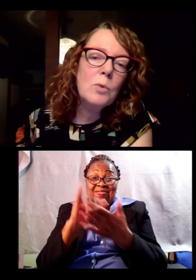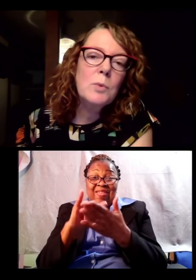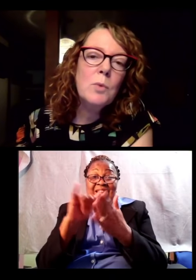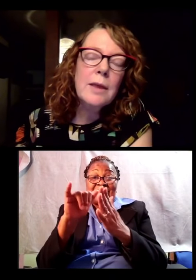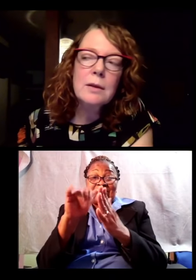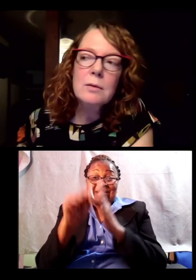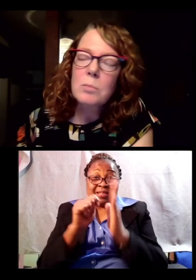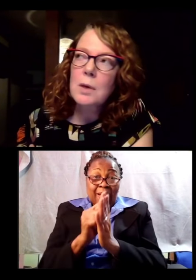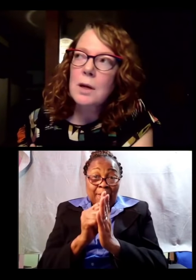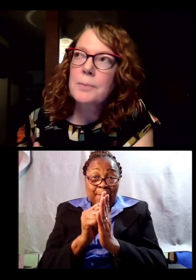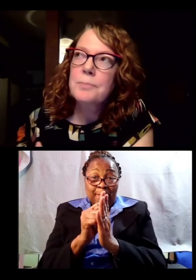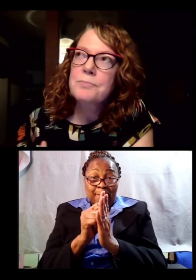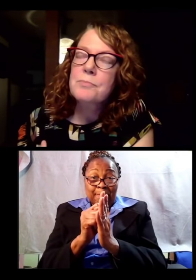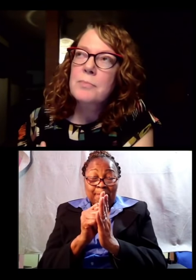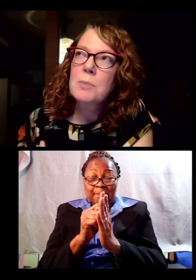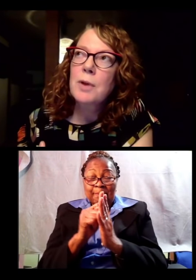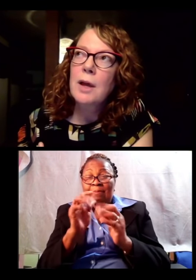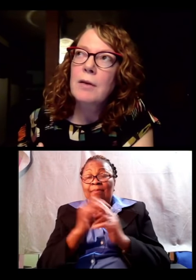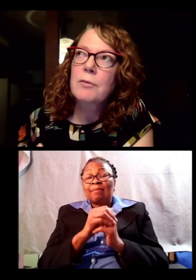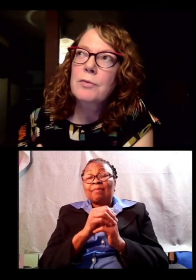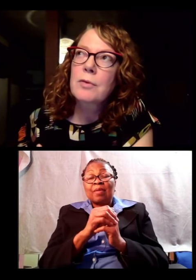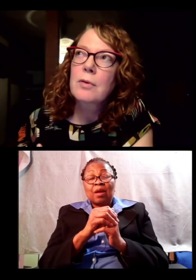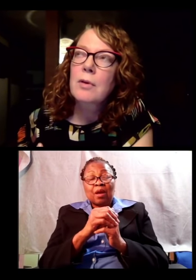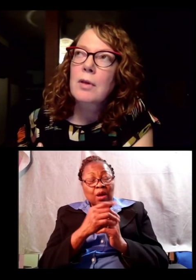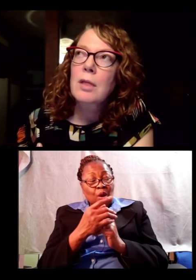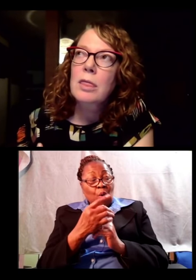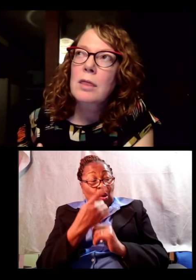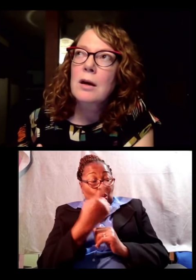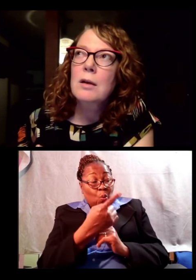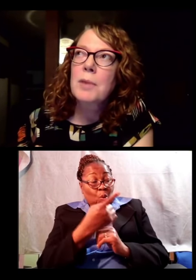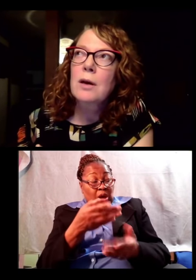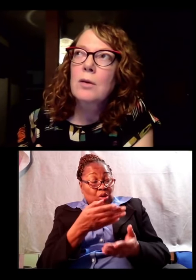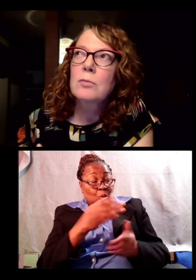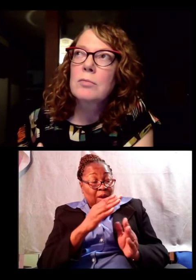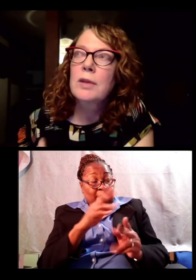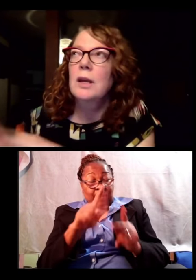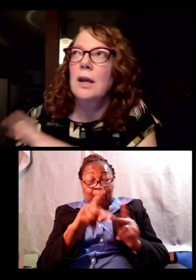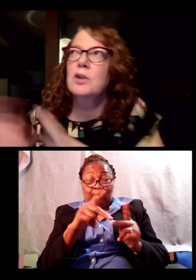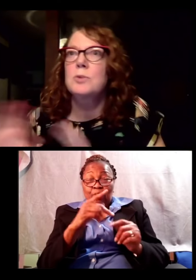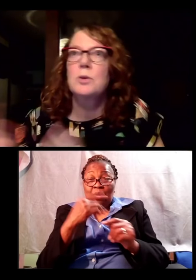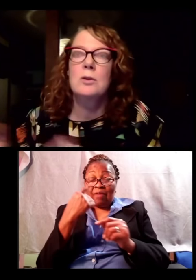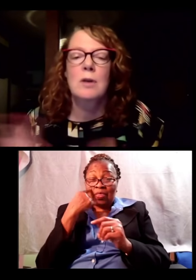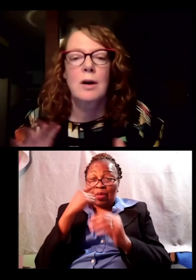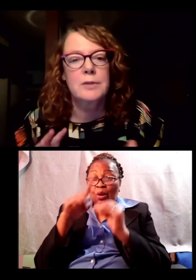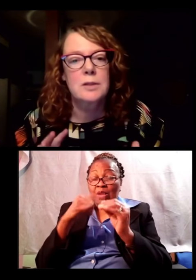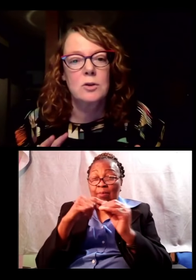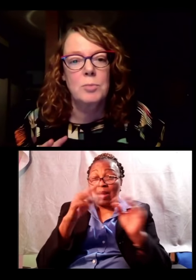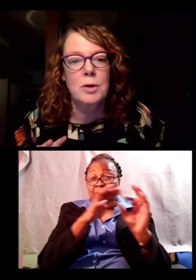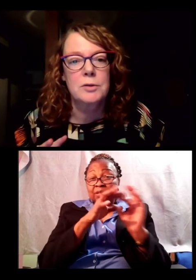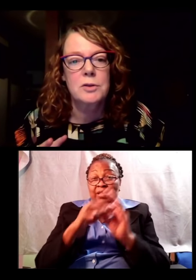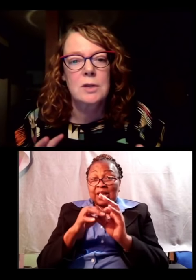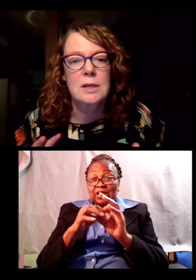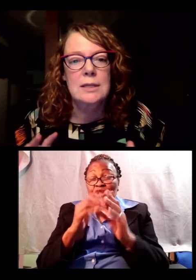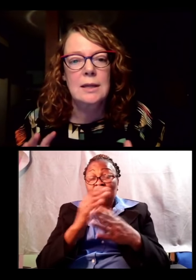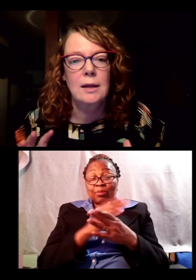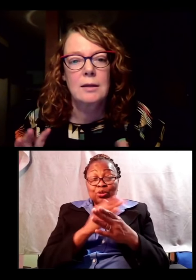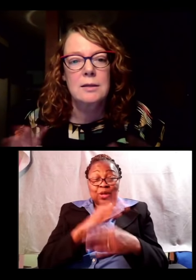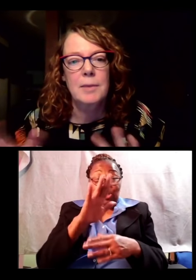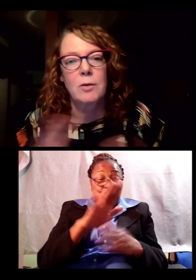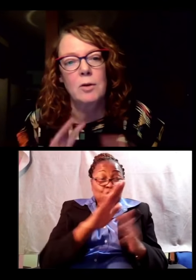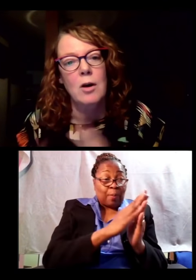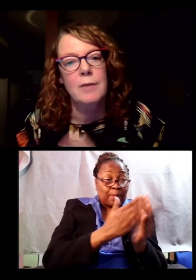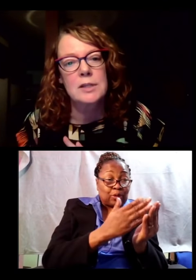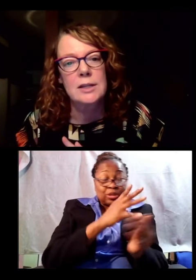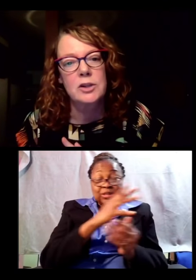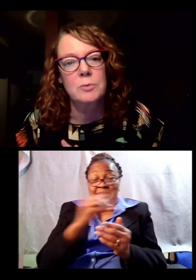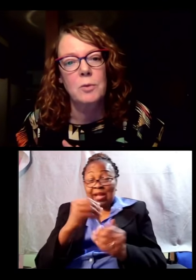You know, one way that people have thought about the connection between your novels and your poetry is that